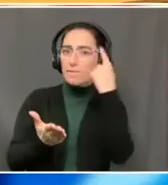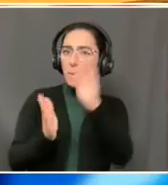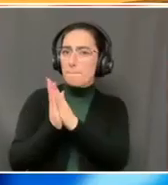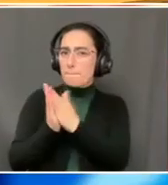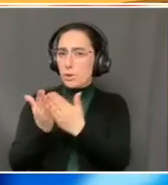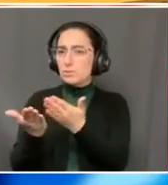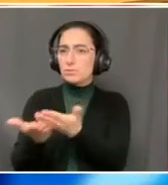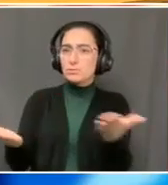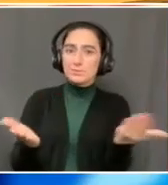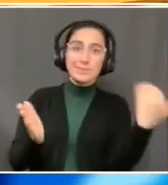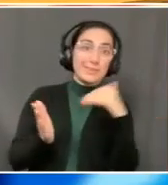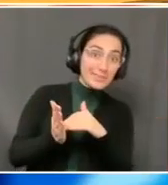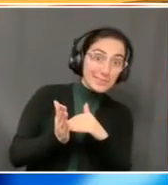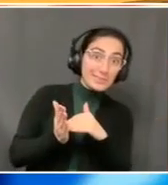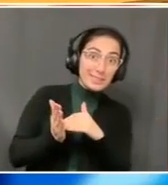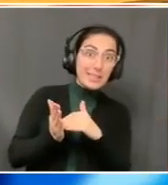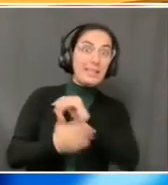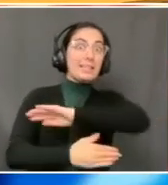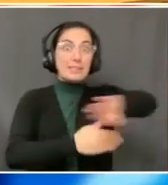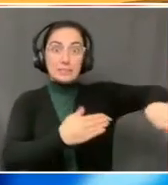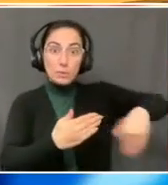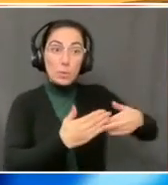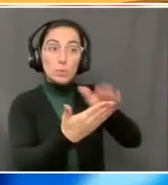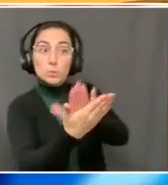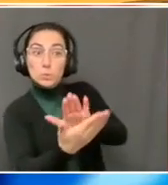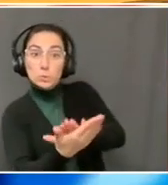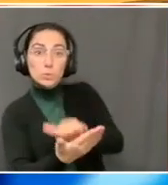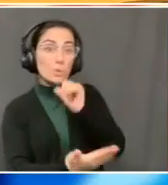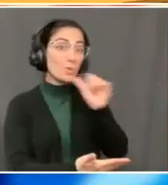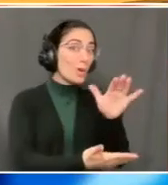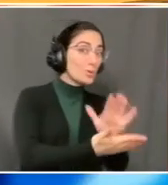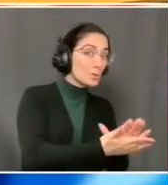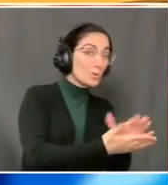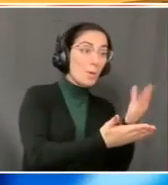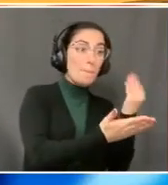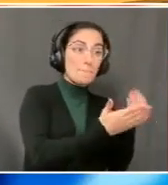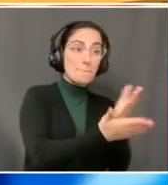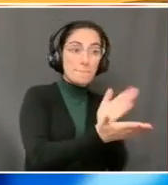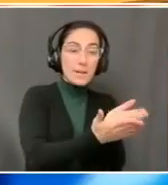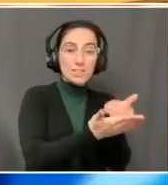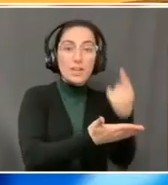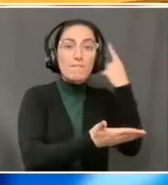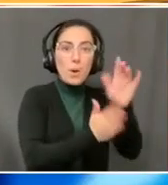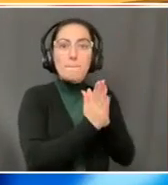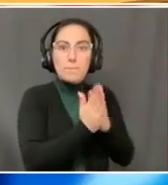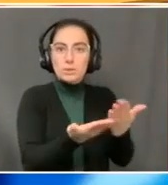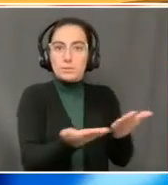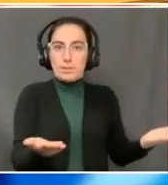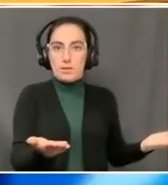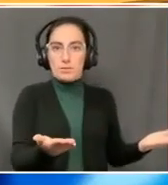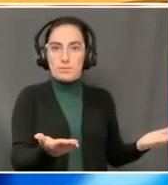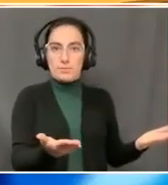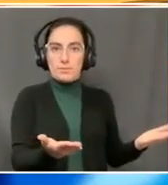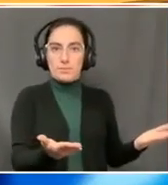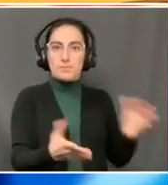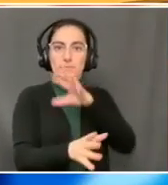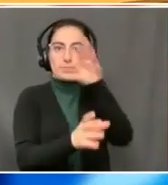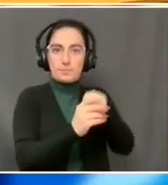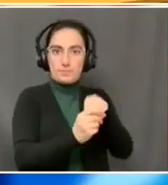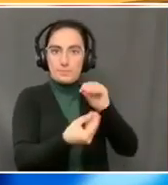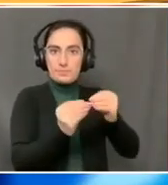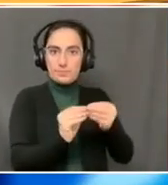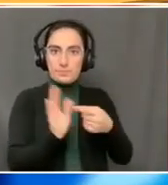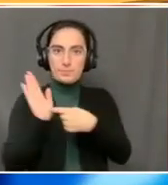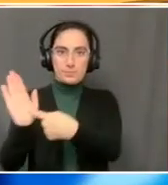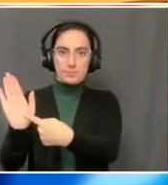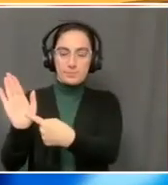again of all school and non-school budgets for books and supplies. And the way discretionary funds